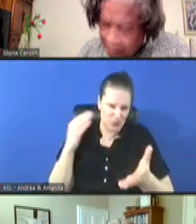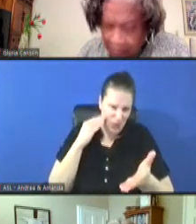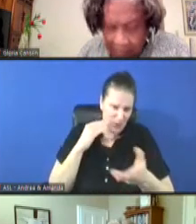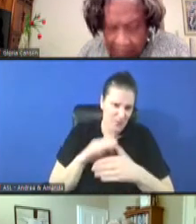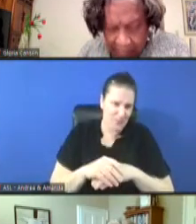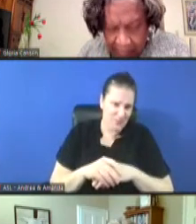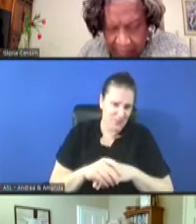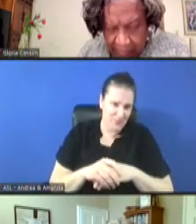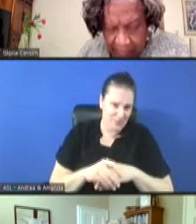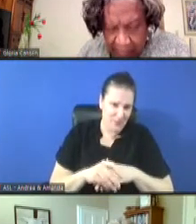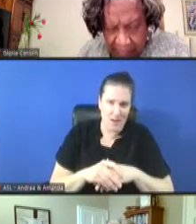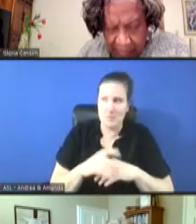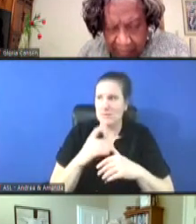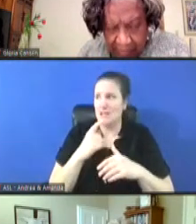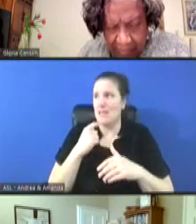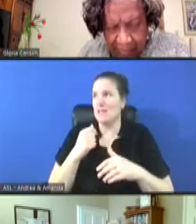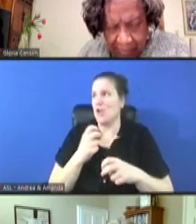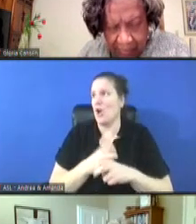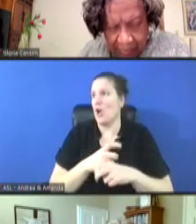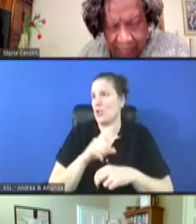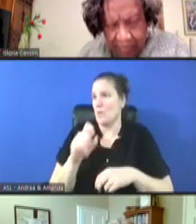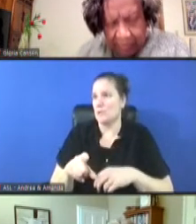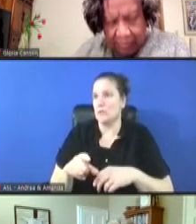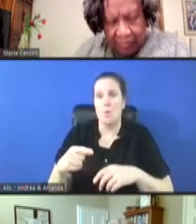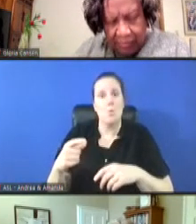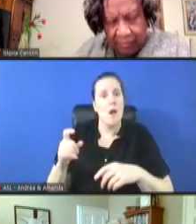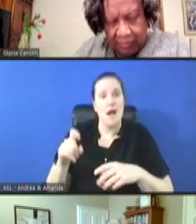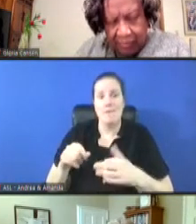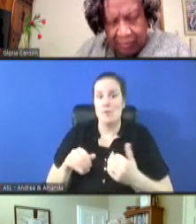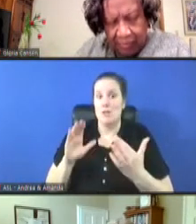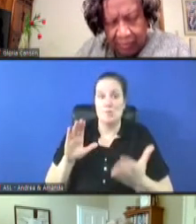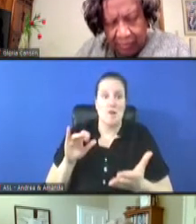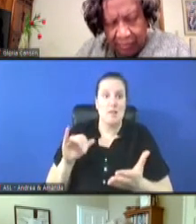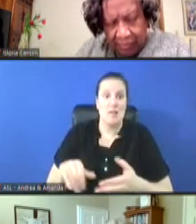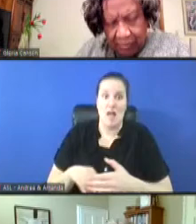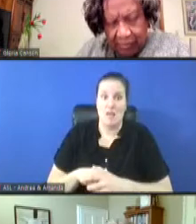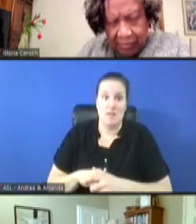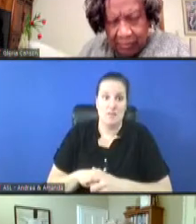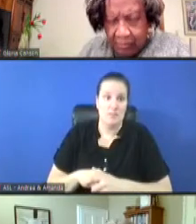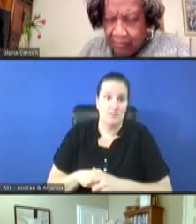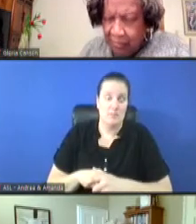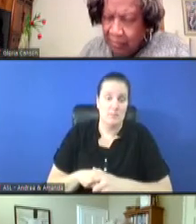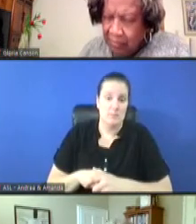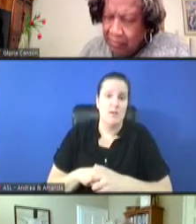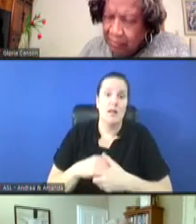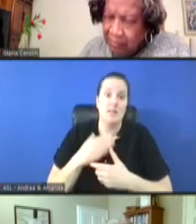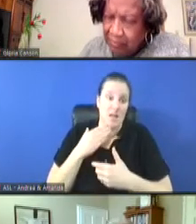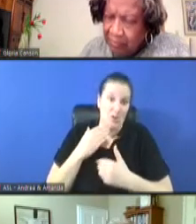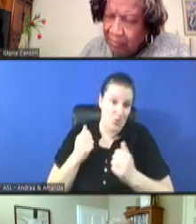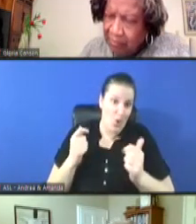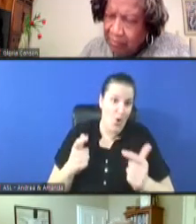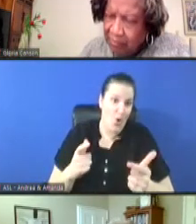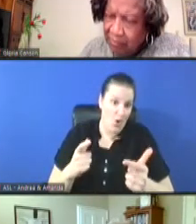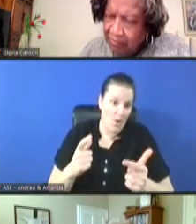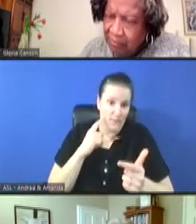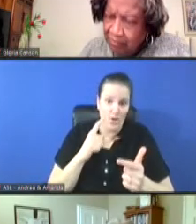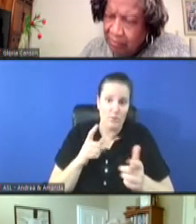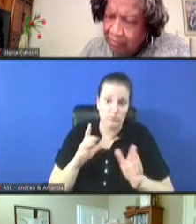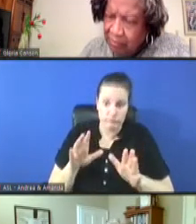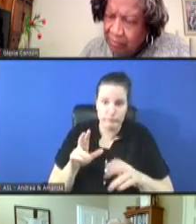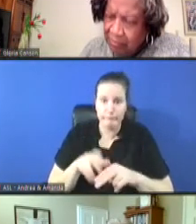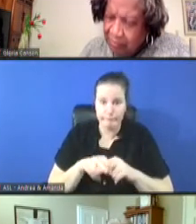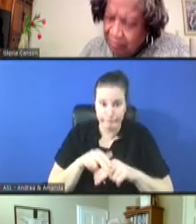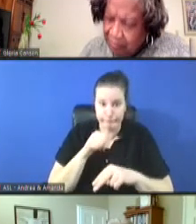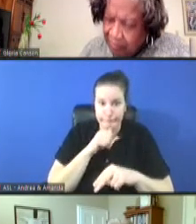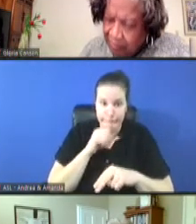just saying, this is a hard question. We have to address this. And I thank you all for being able to sit through